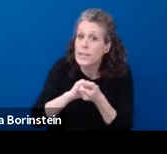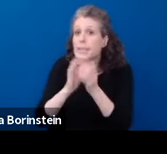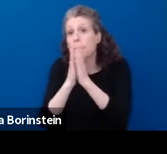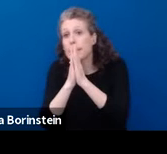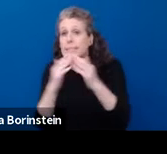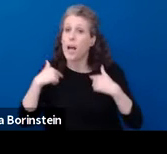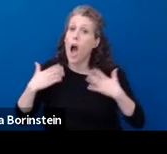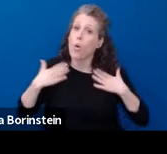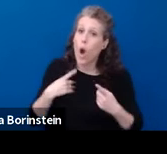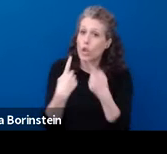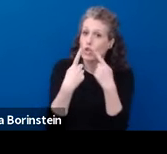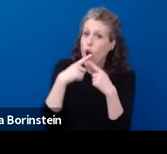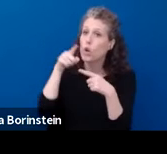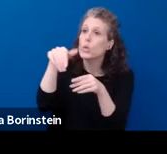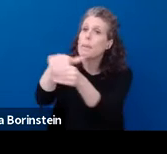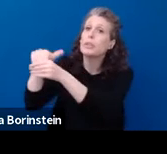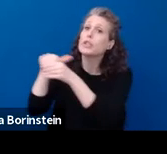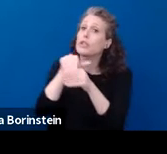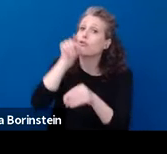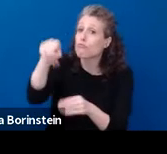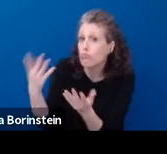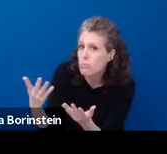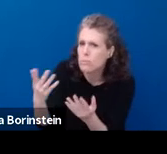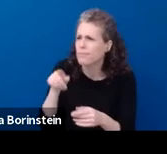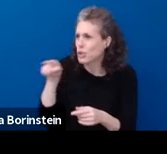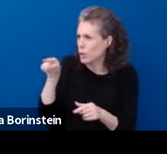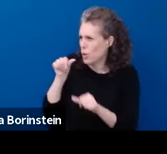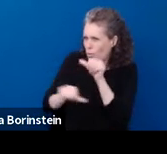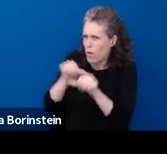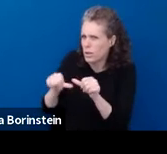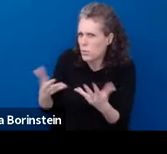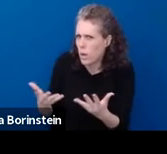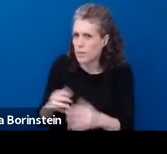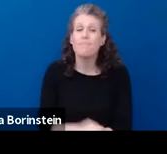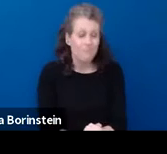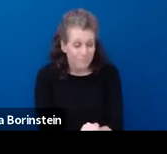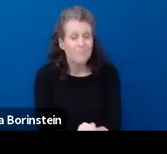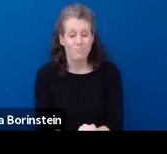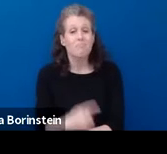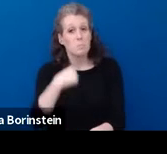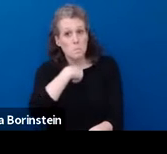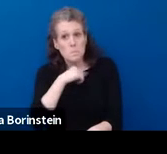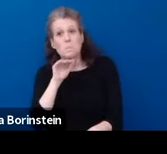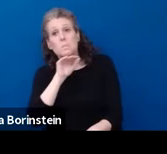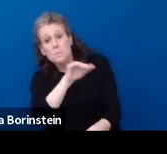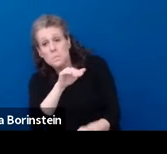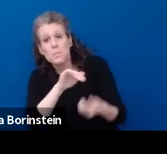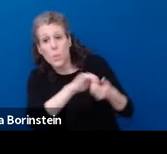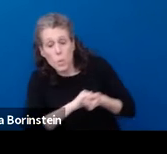do you approach? I approached them by the organizations and